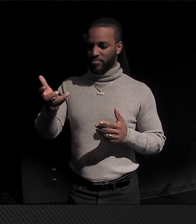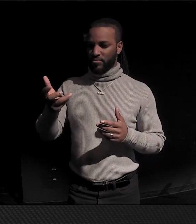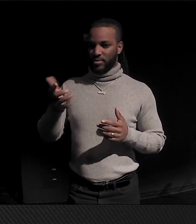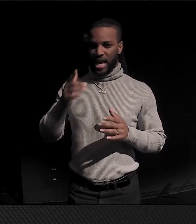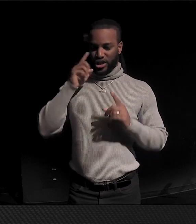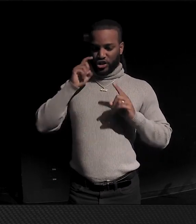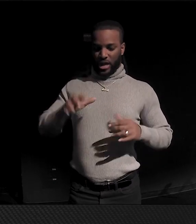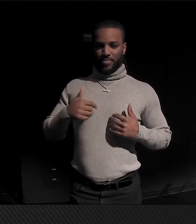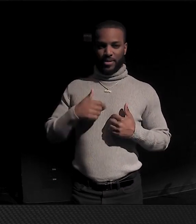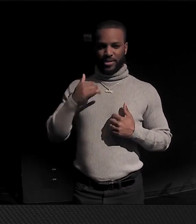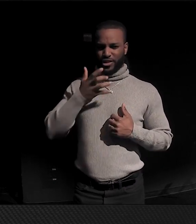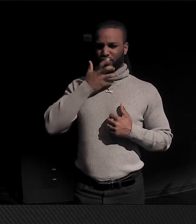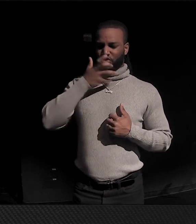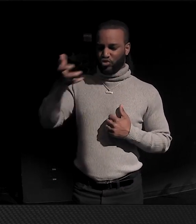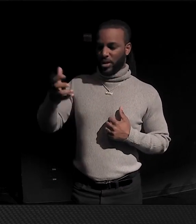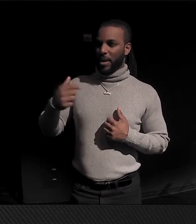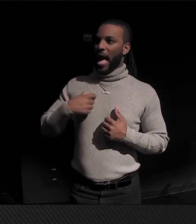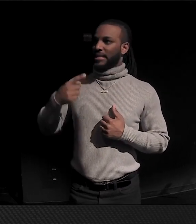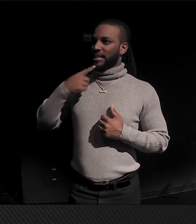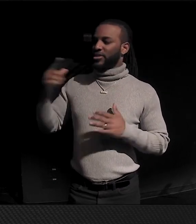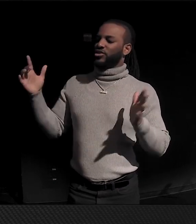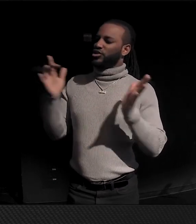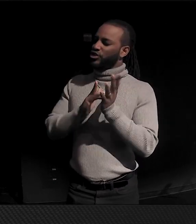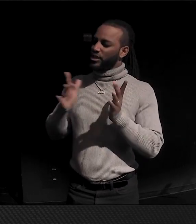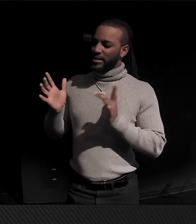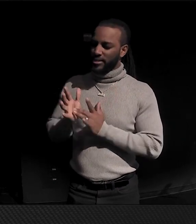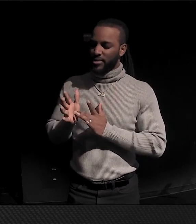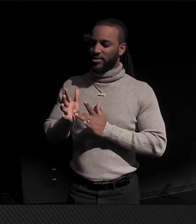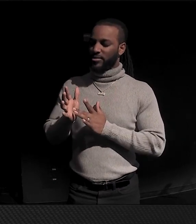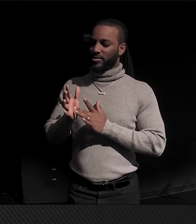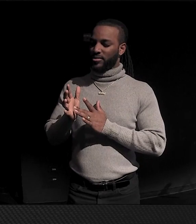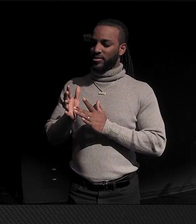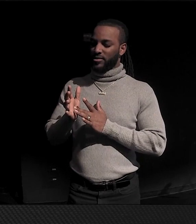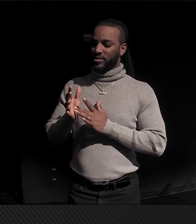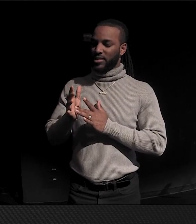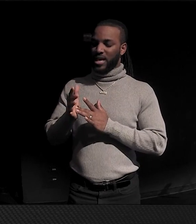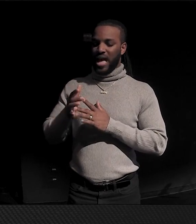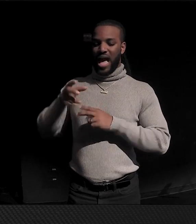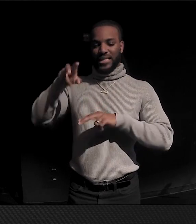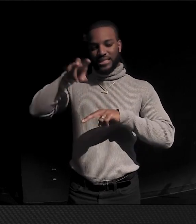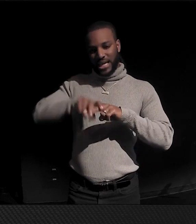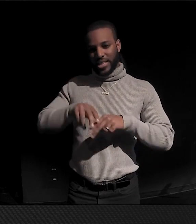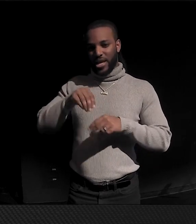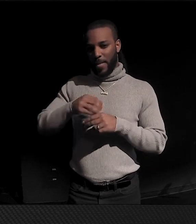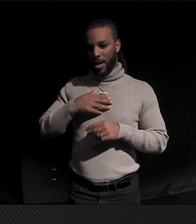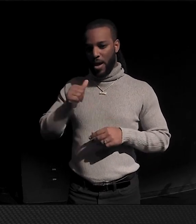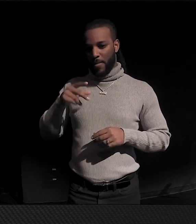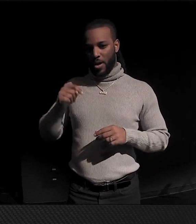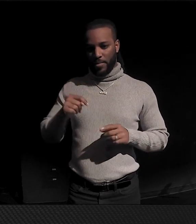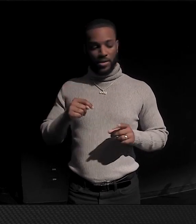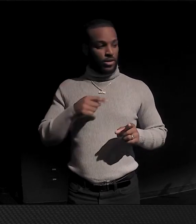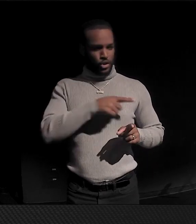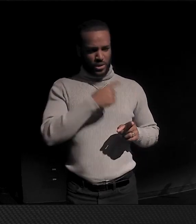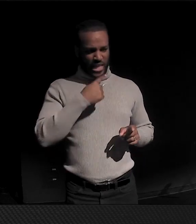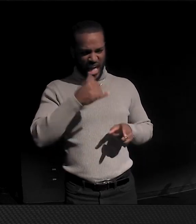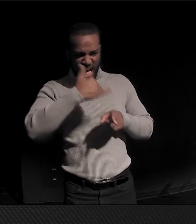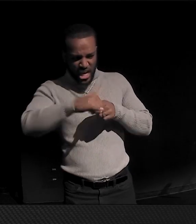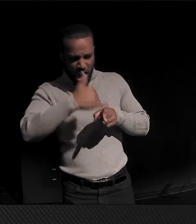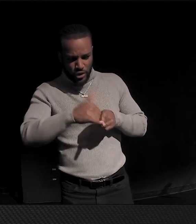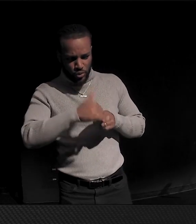the scream was just Jesus. And I sat there in this apartment. Not like the swear word. You weren't saying like a no. swear word. No. You